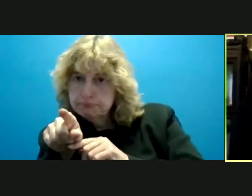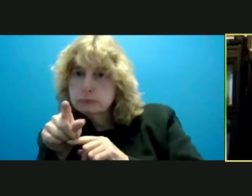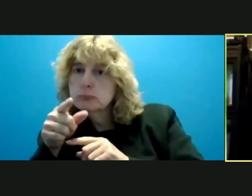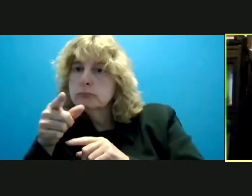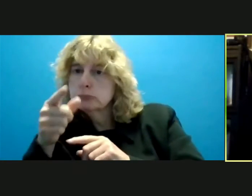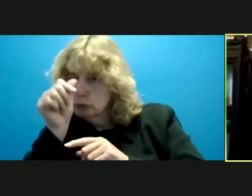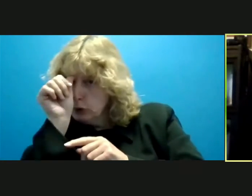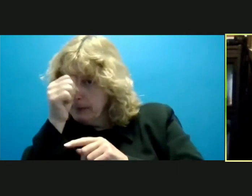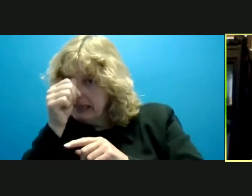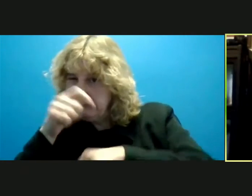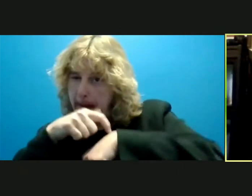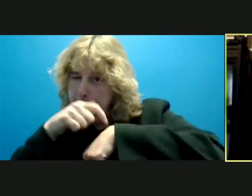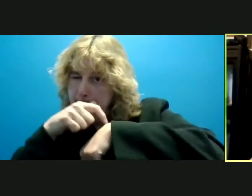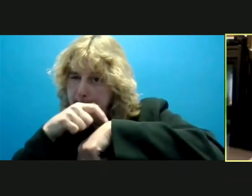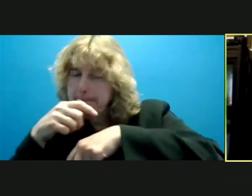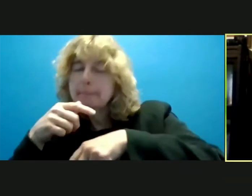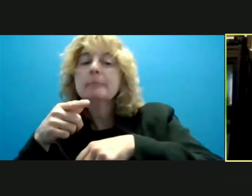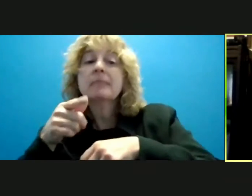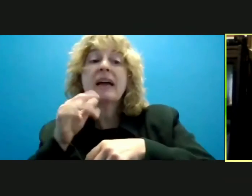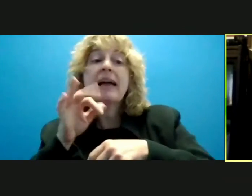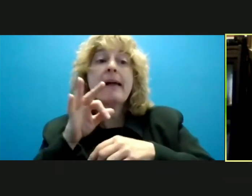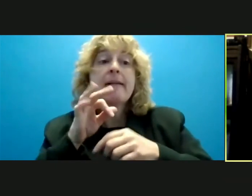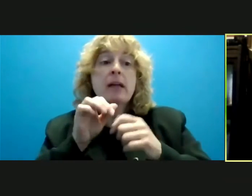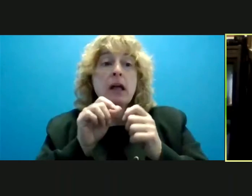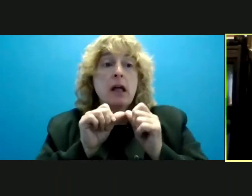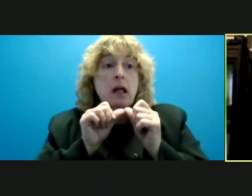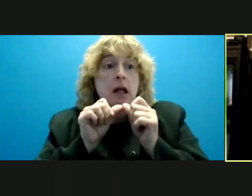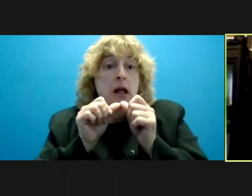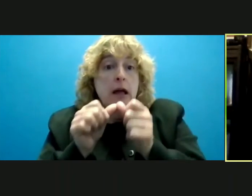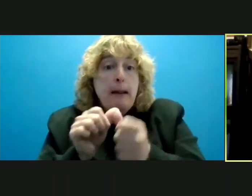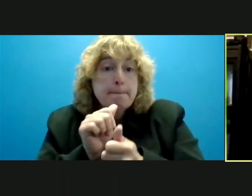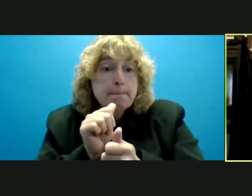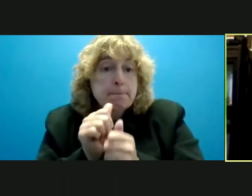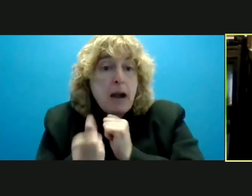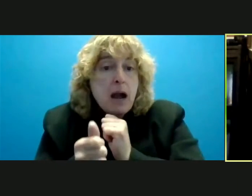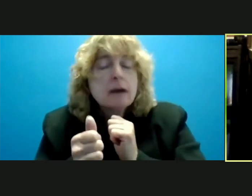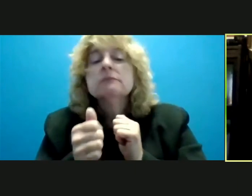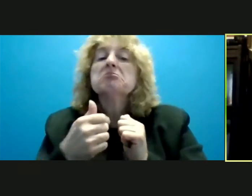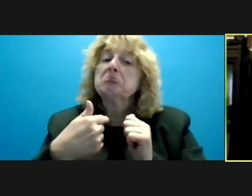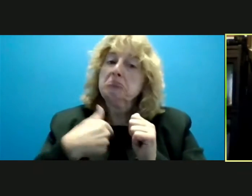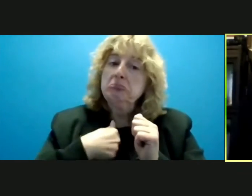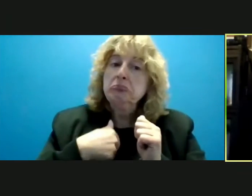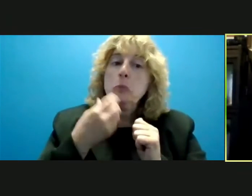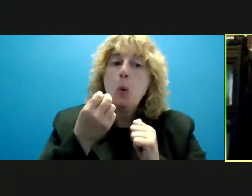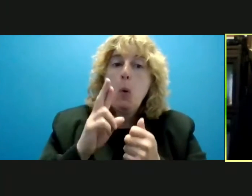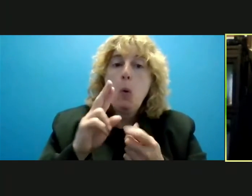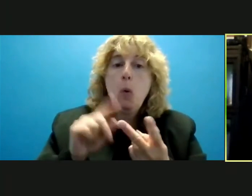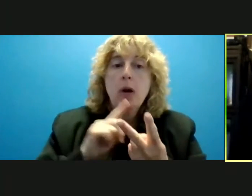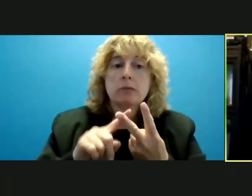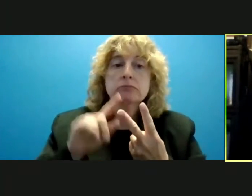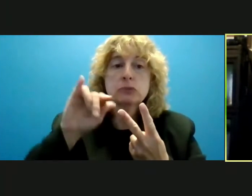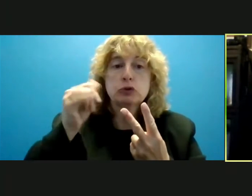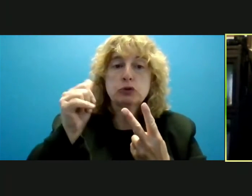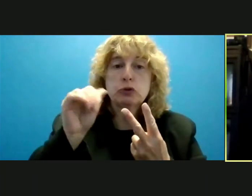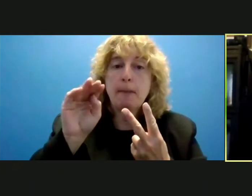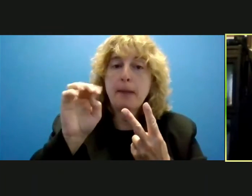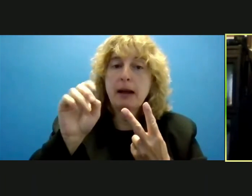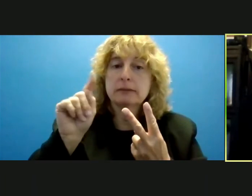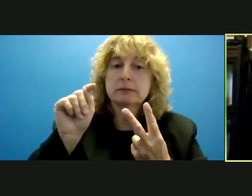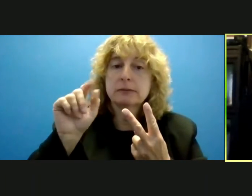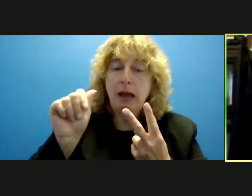myself or will gently remind you to wrap up. And so for the last,